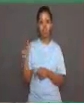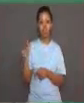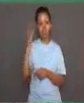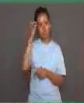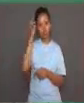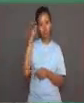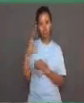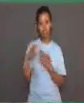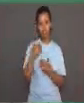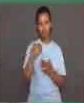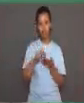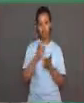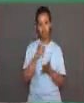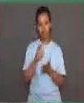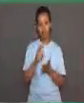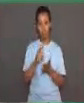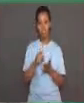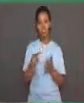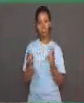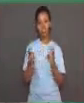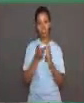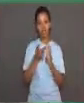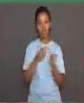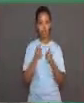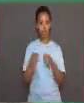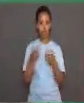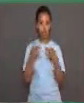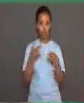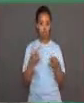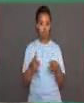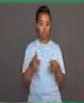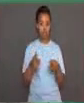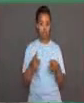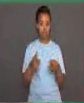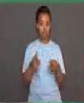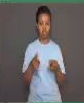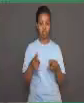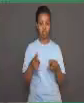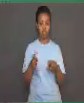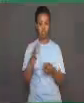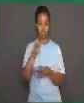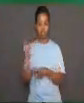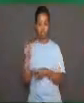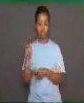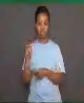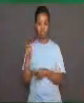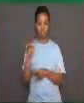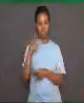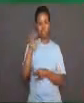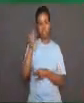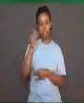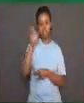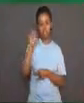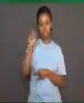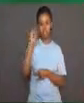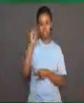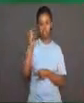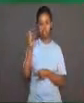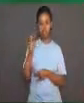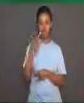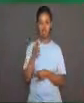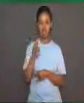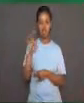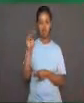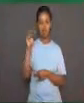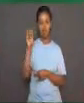The third classification of race is East Asian, or Mongoloid. Presently, this